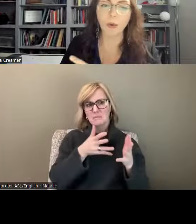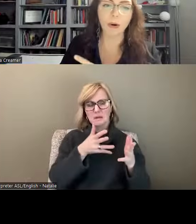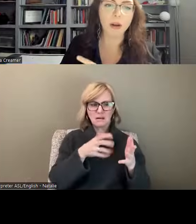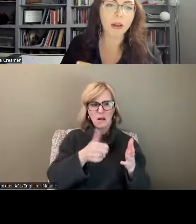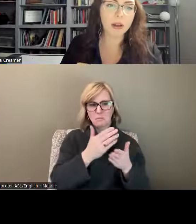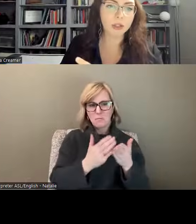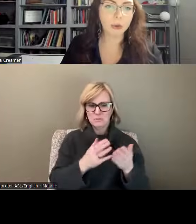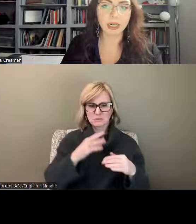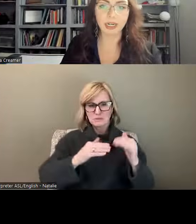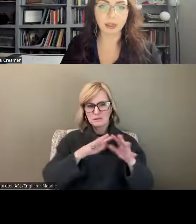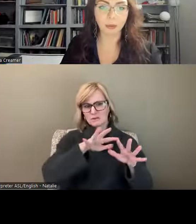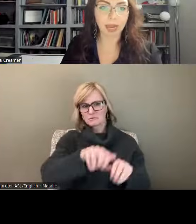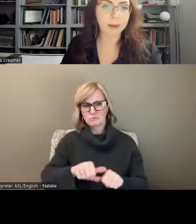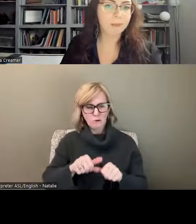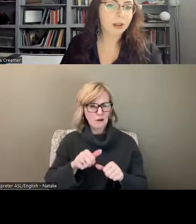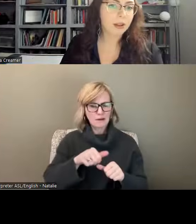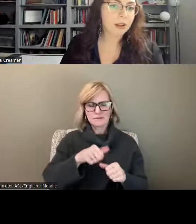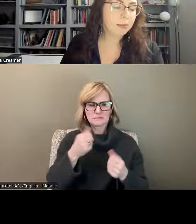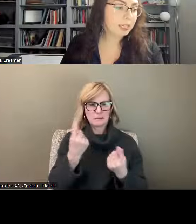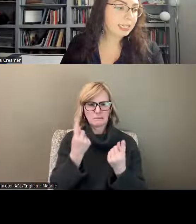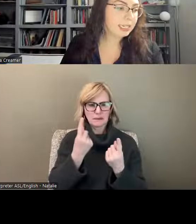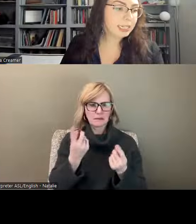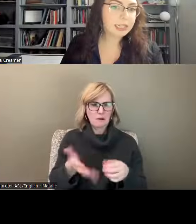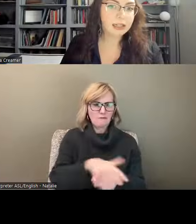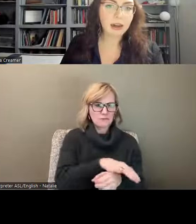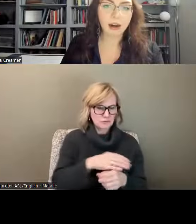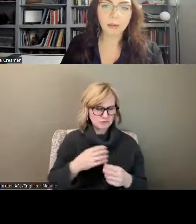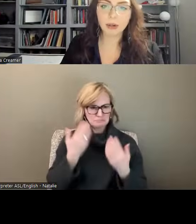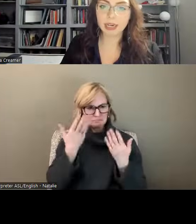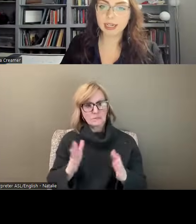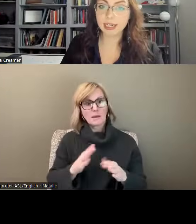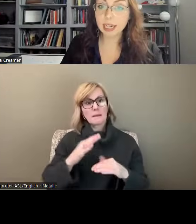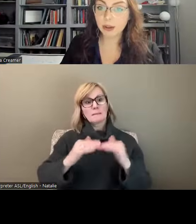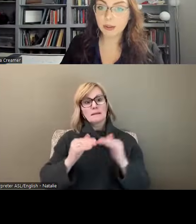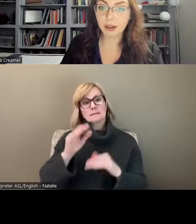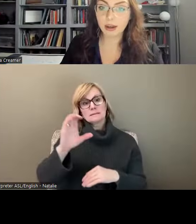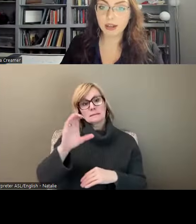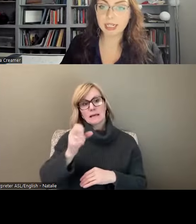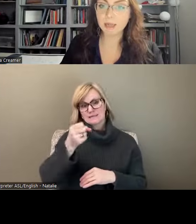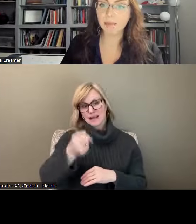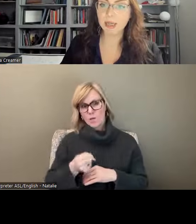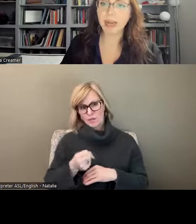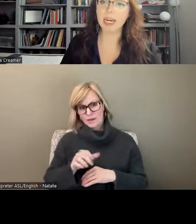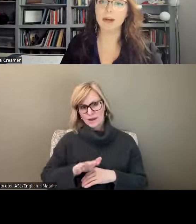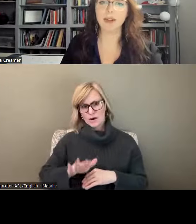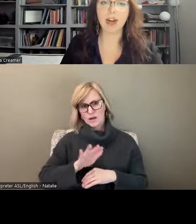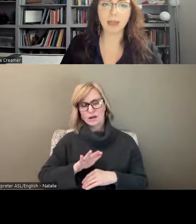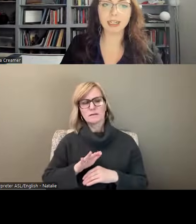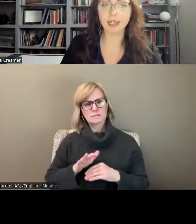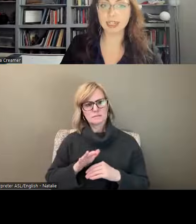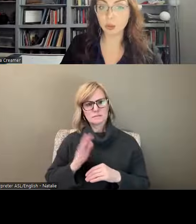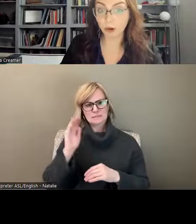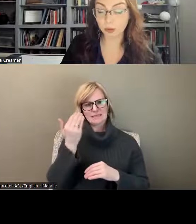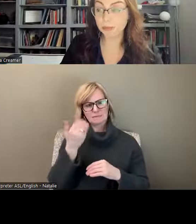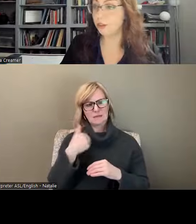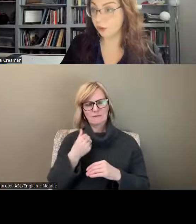under or destroyed in another way. Building C, located to the south, seems to be made up of a complex of